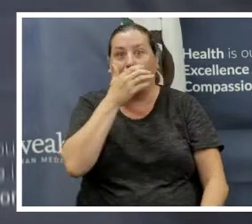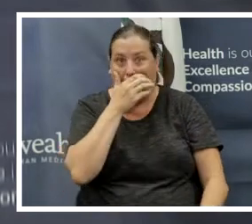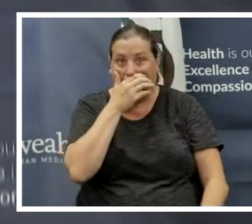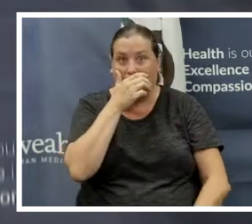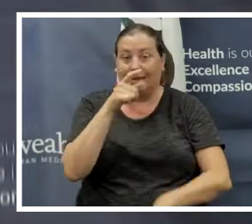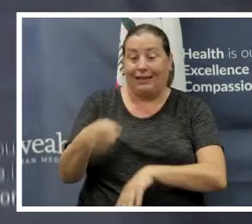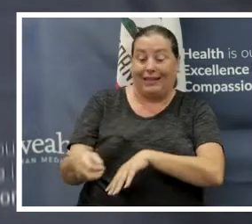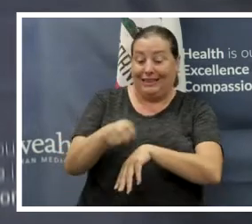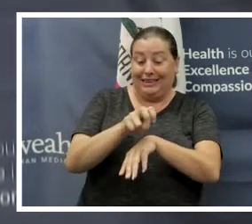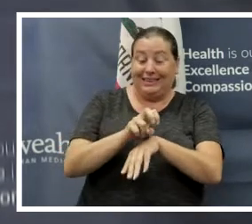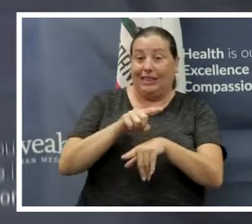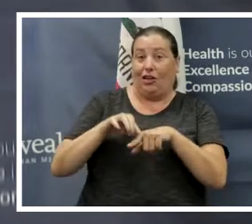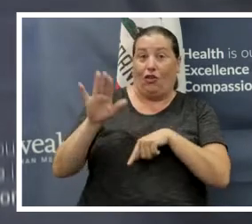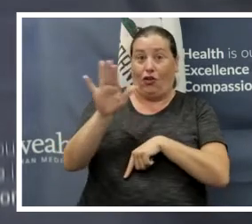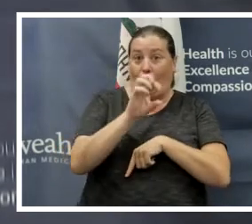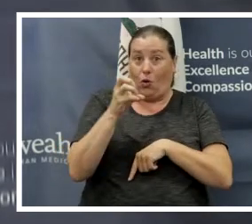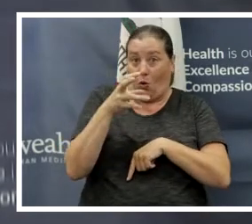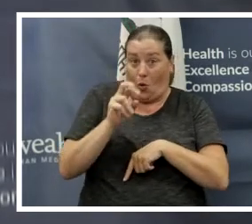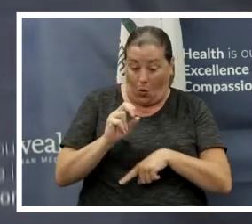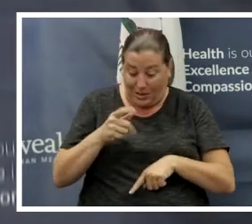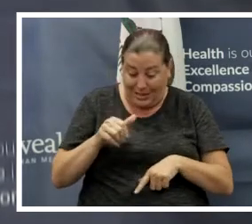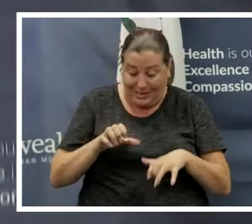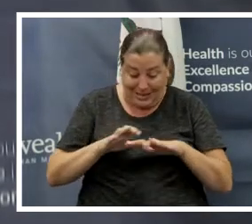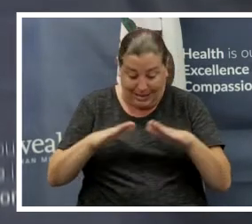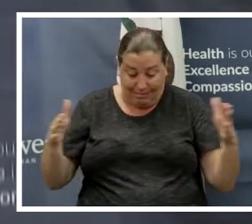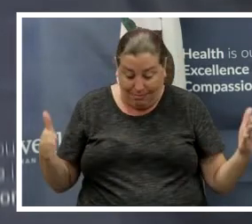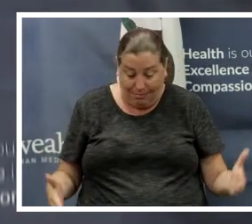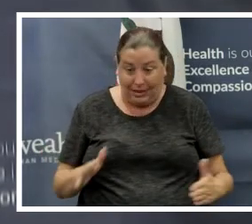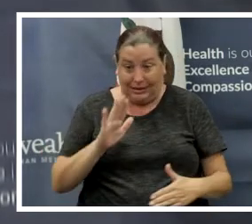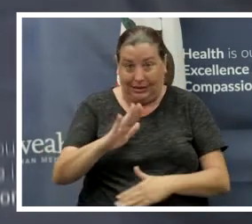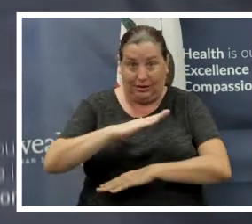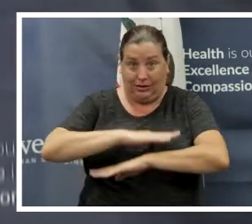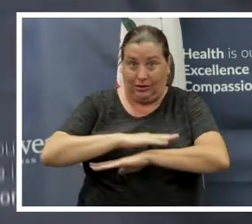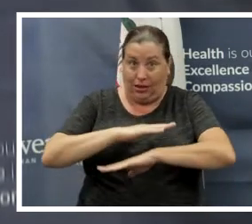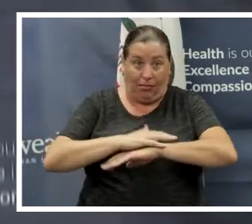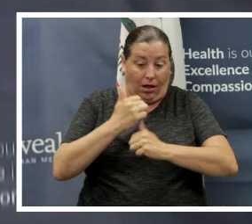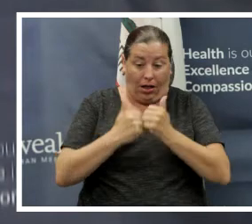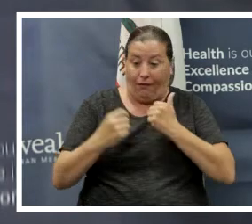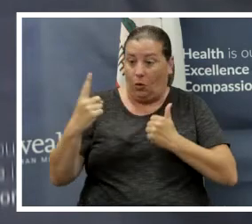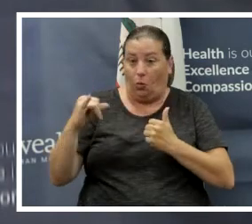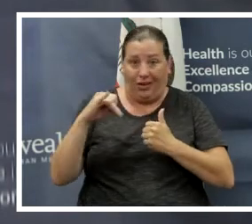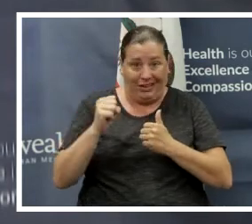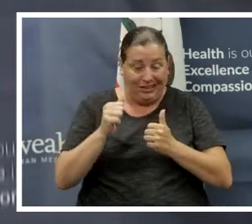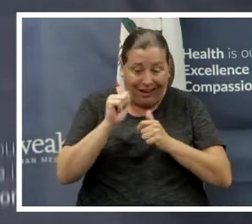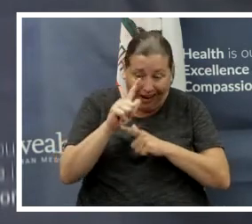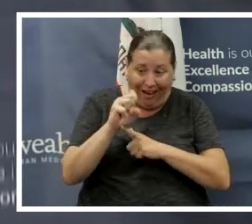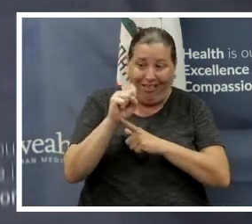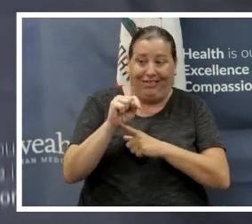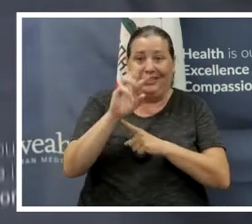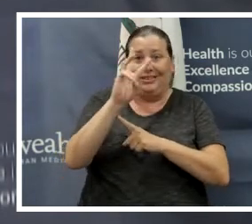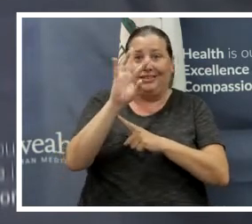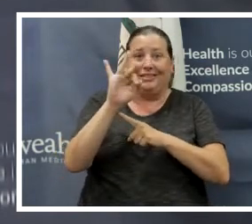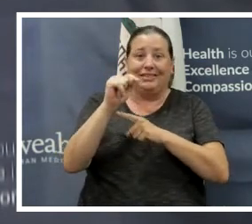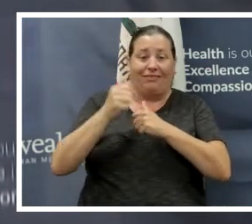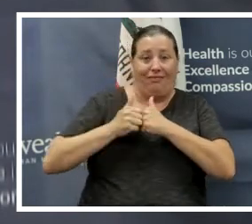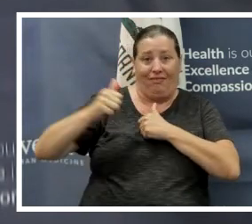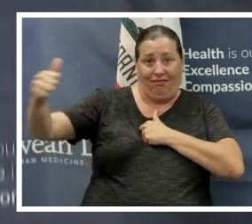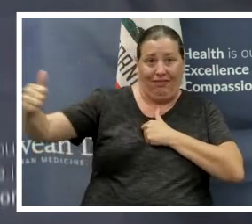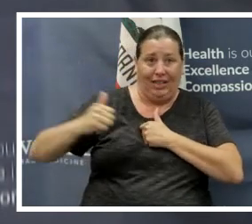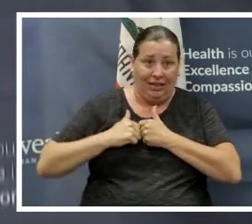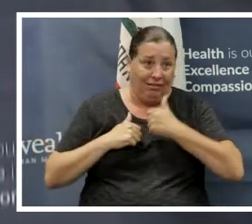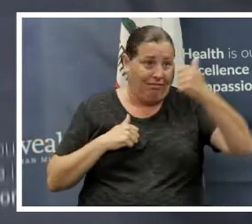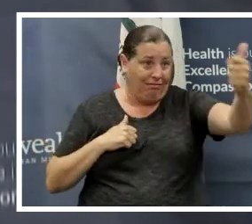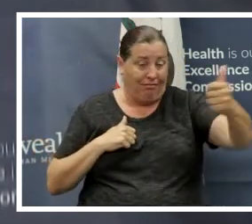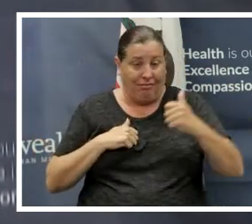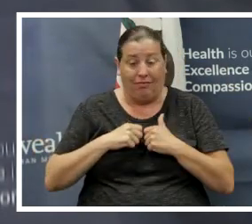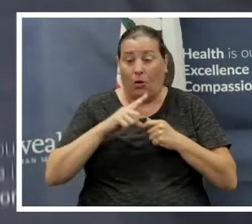down at their own space, at their own table. Everybody is distanced at least 6 feet apart. When you get